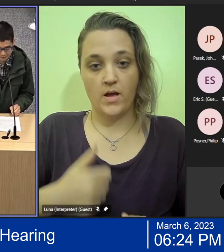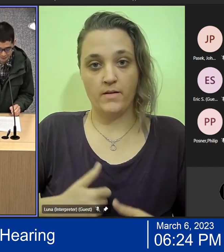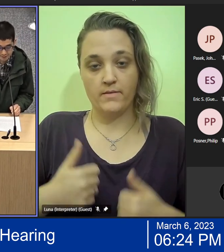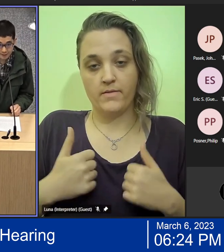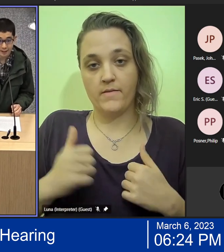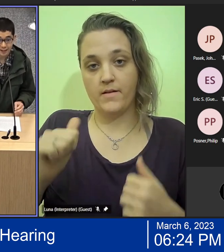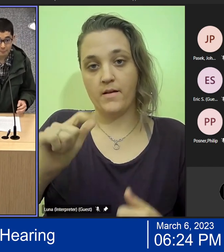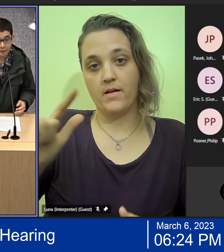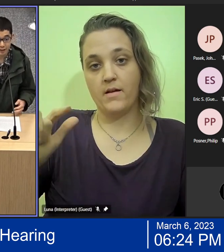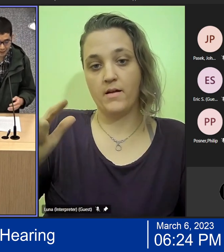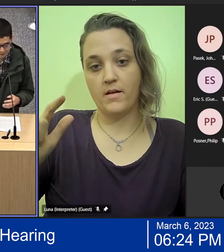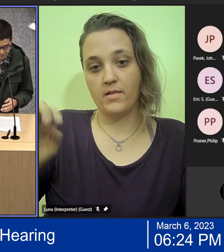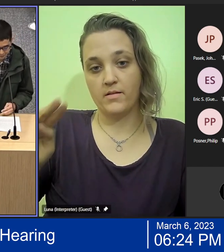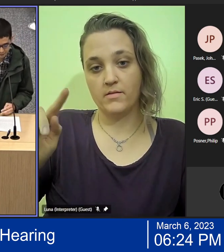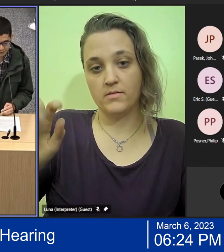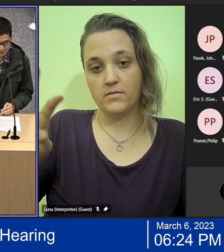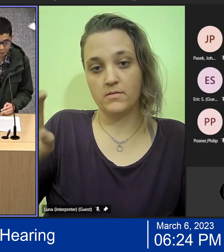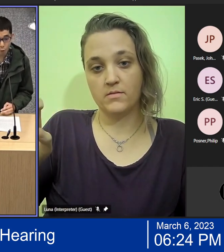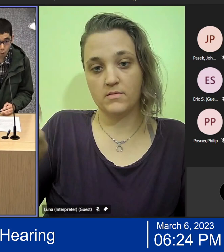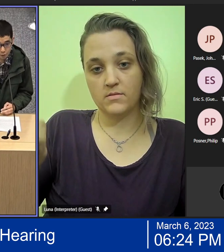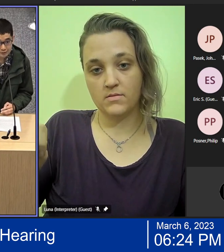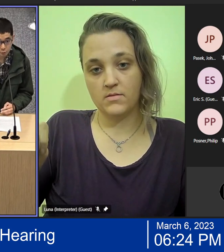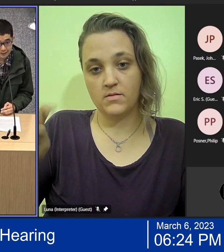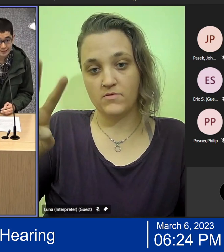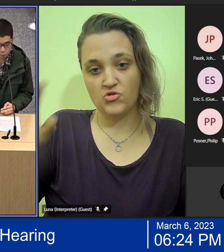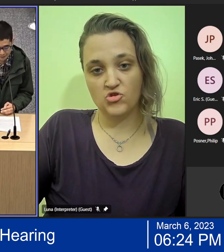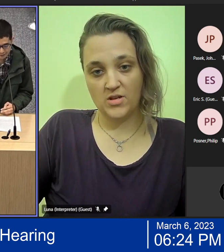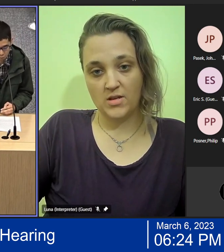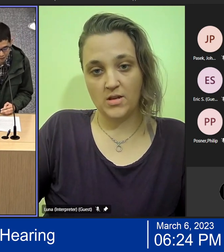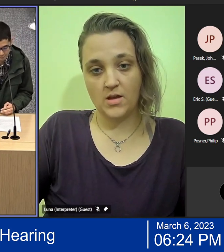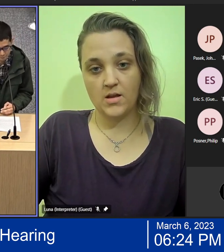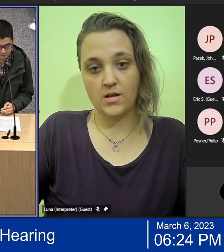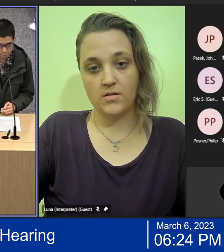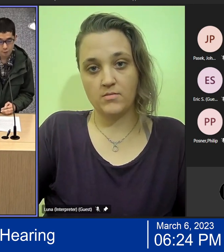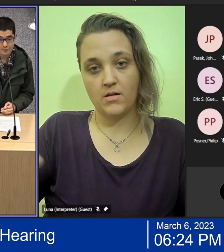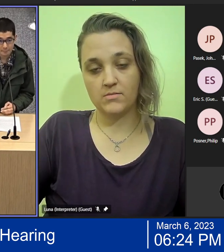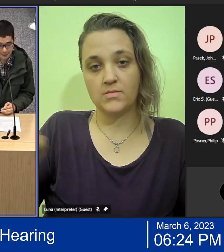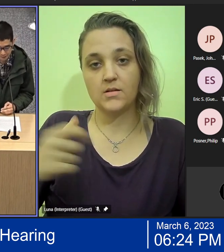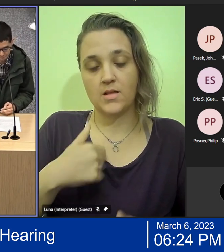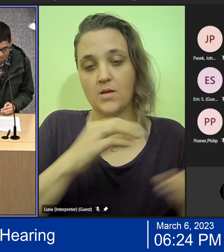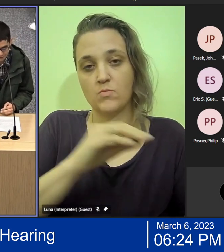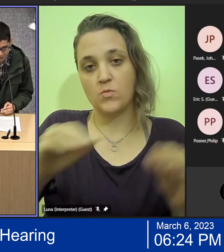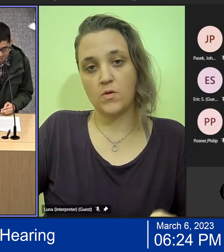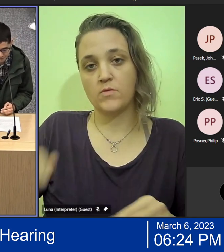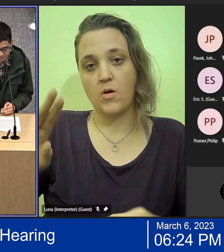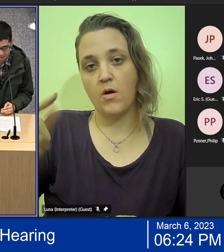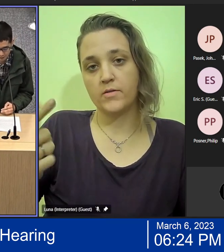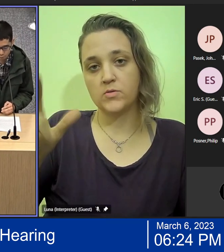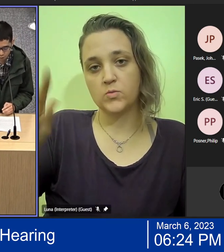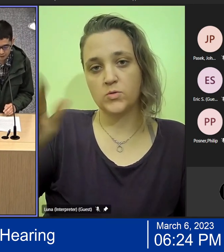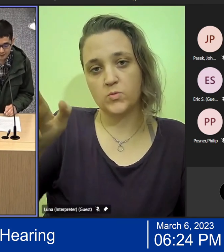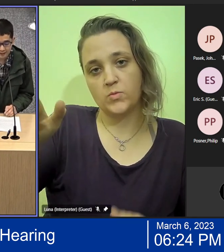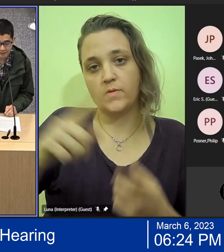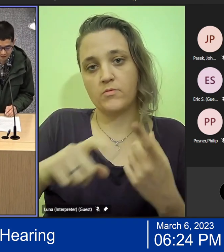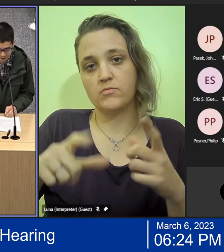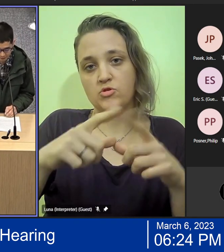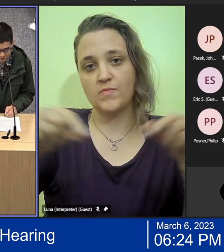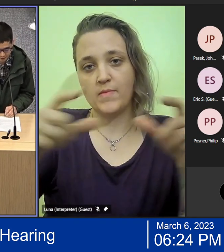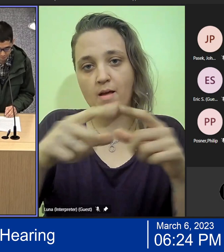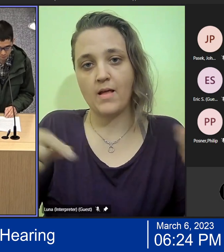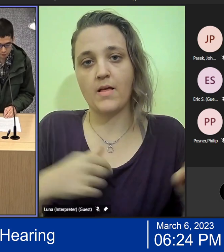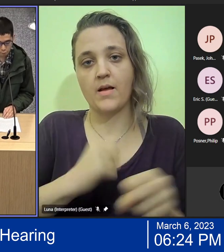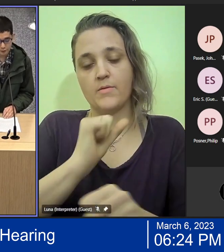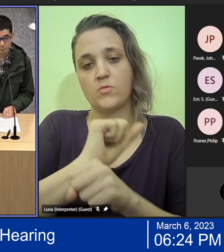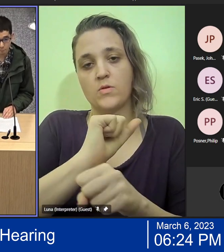a jurisdiction in Arlington, Virginia, the United States, coming to Arlington in August 2021 from